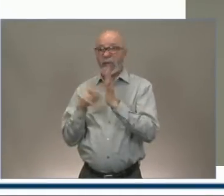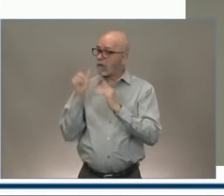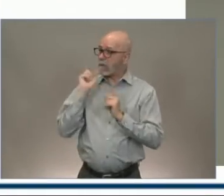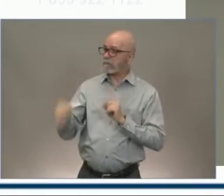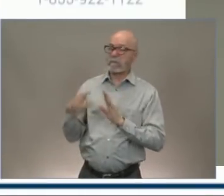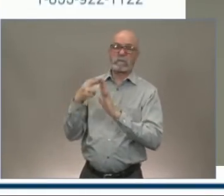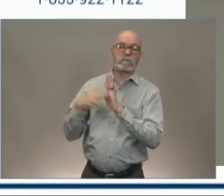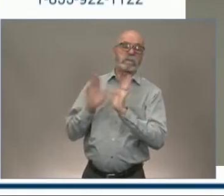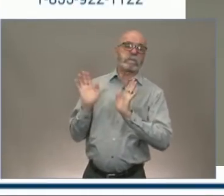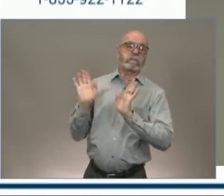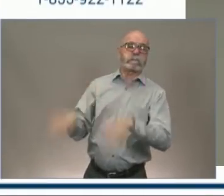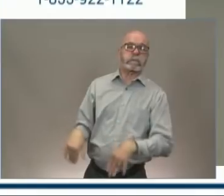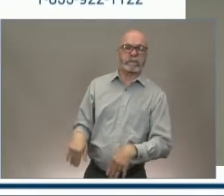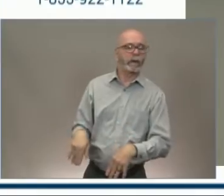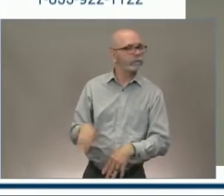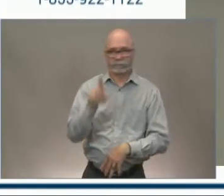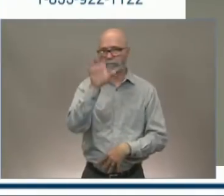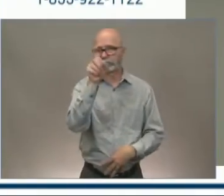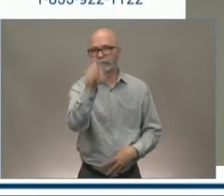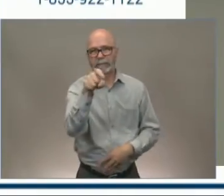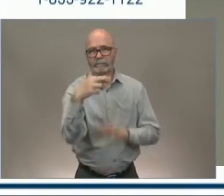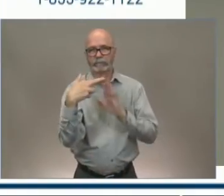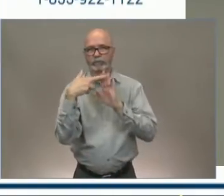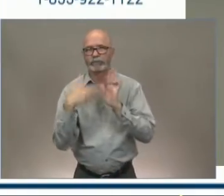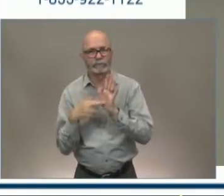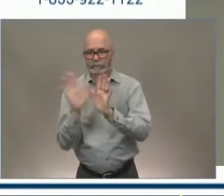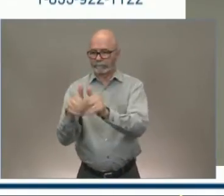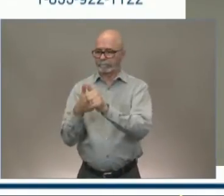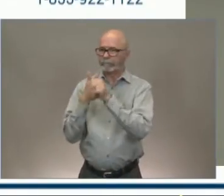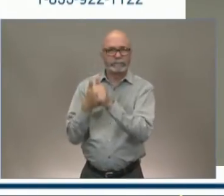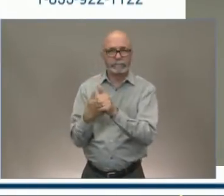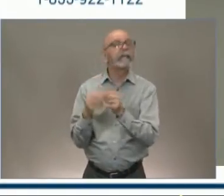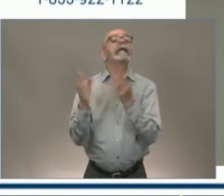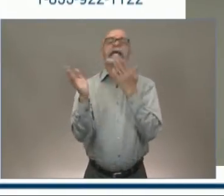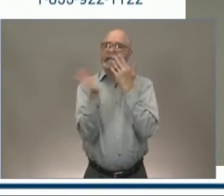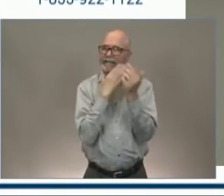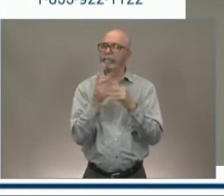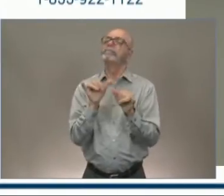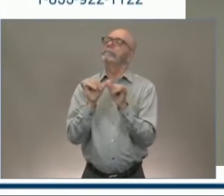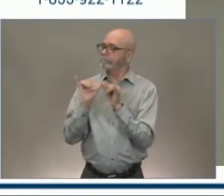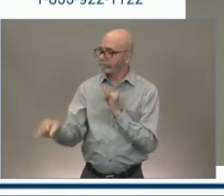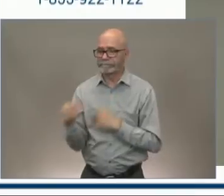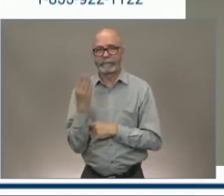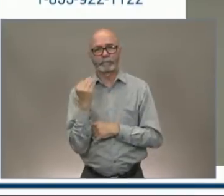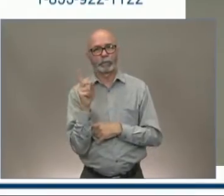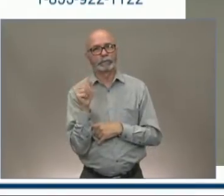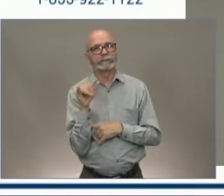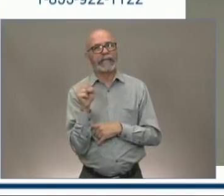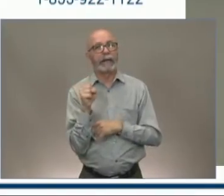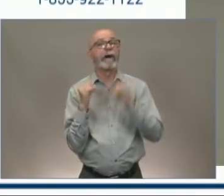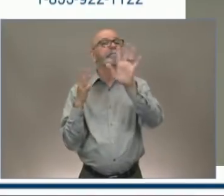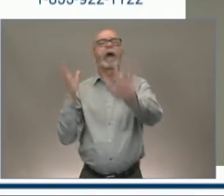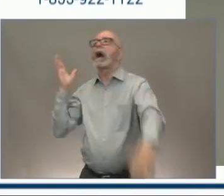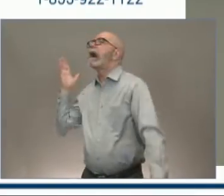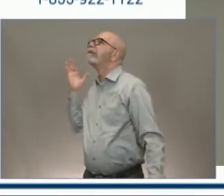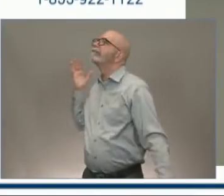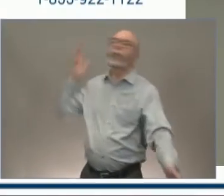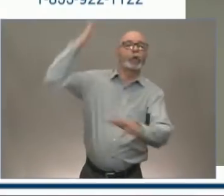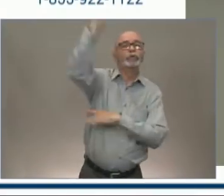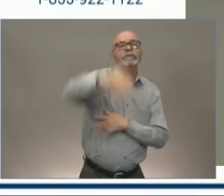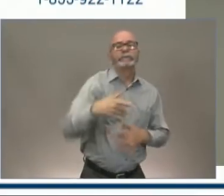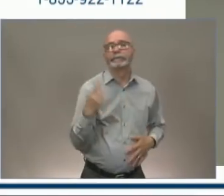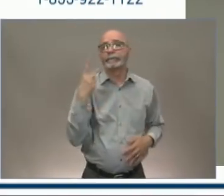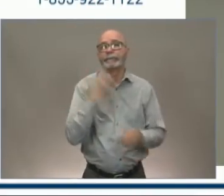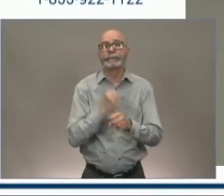14-day quarantine. We may get there, but we got to let the science get there. I will just make the comment that the federal government has canceled